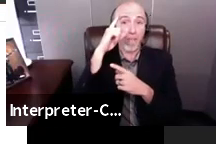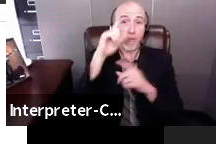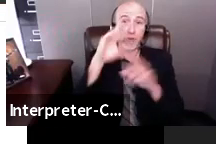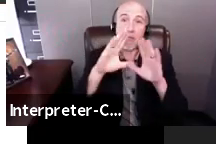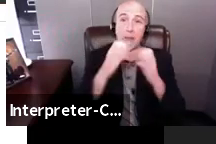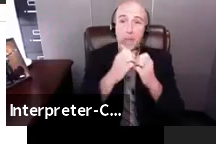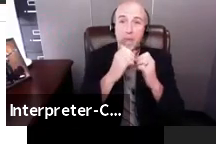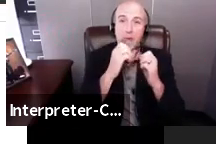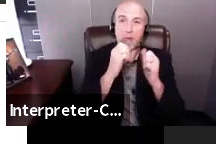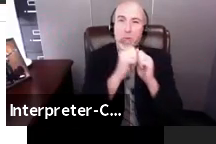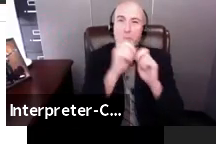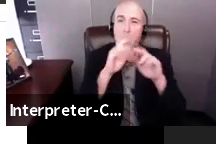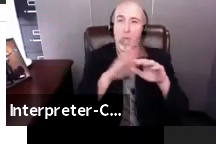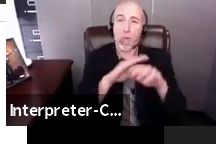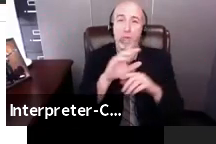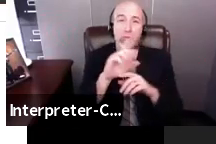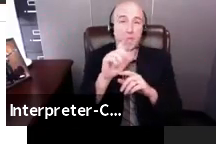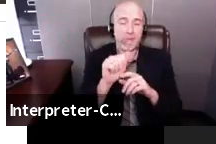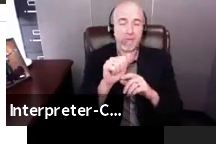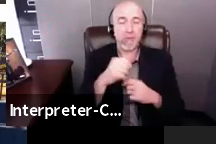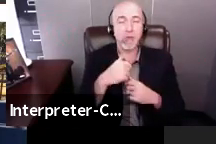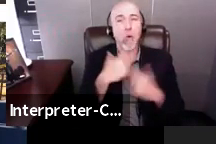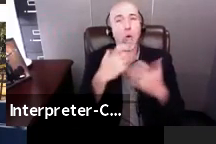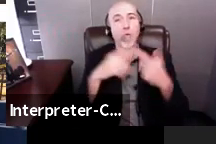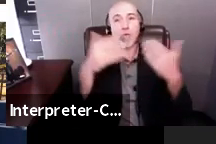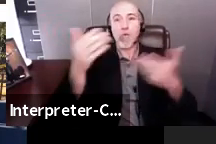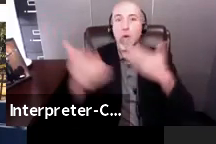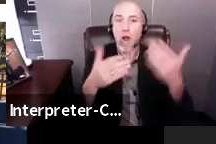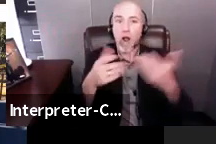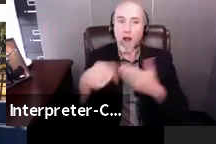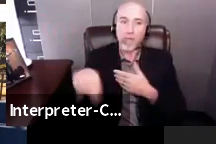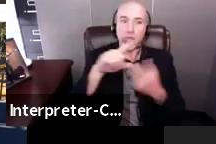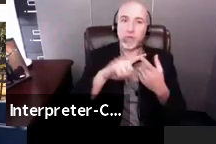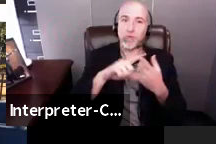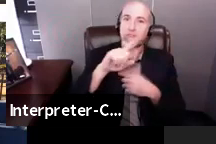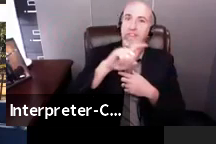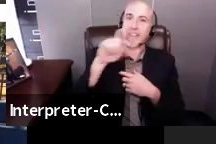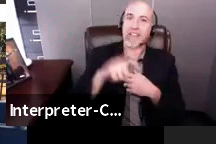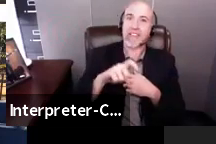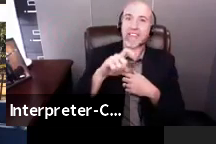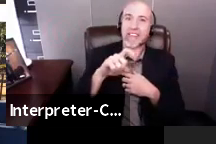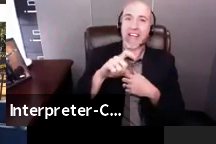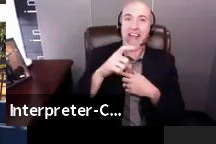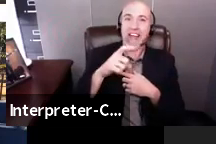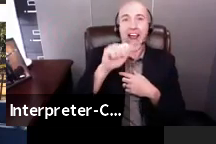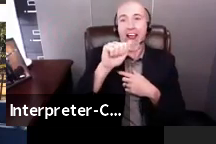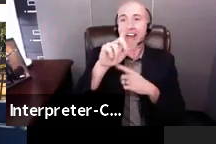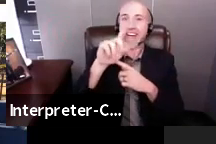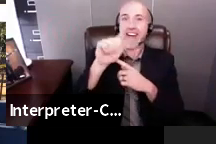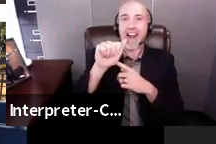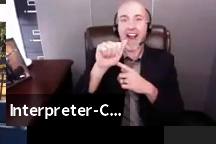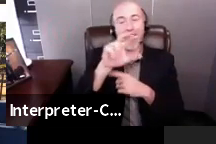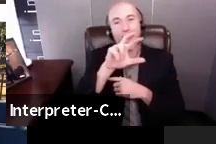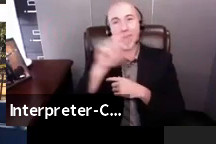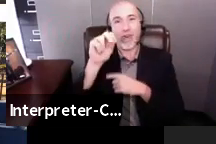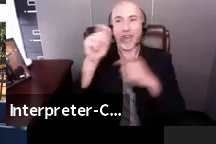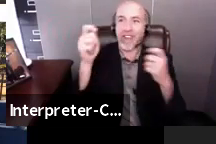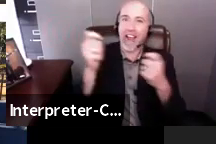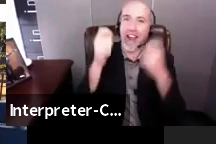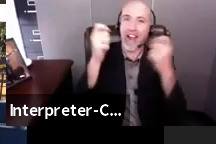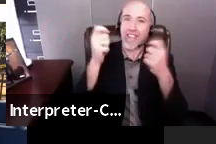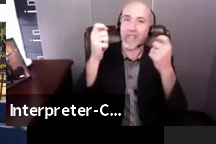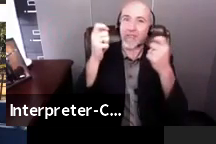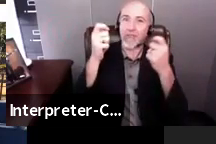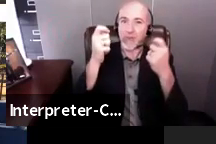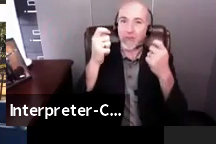go ahead and get started. I want to welcome all of you to the Texas ADA 30 Americans with Disabilities Act